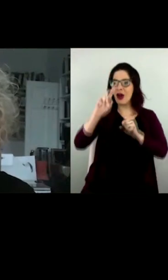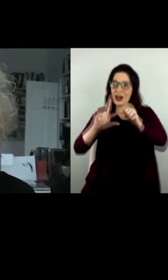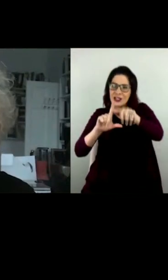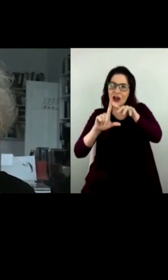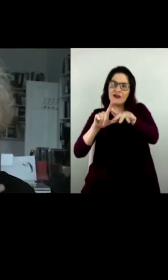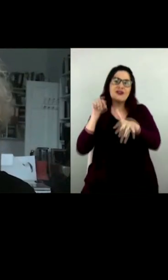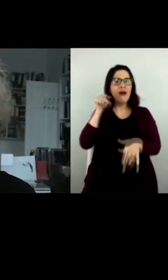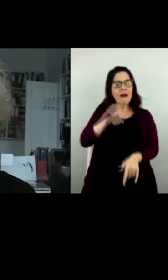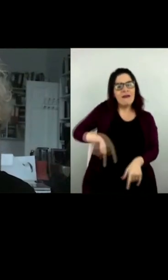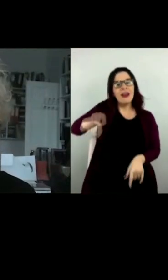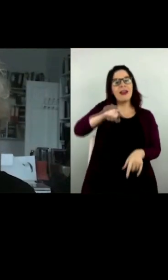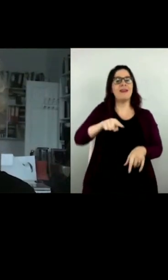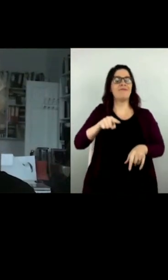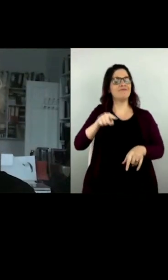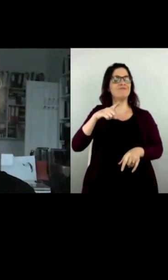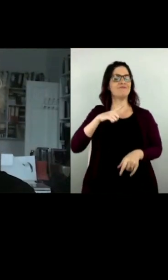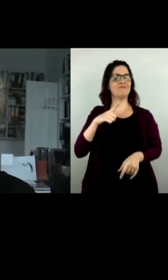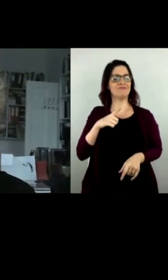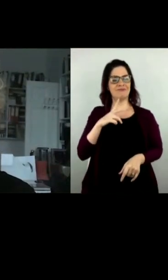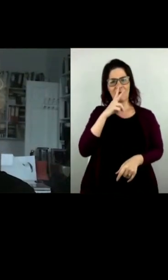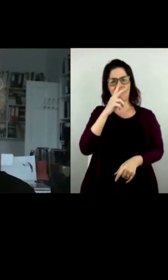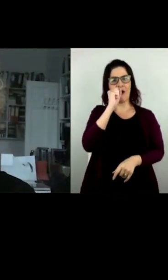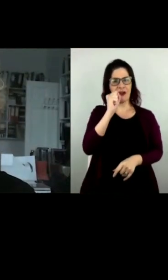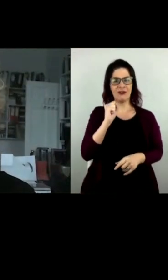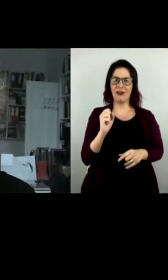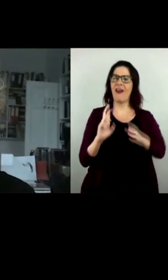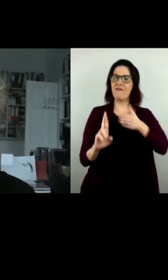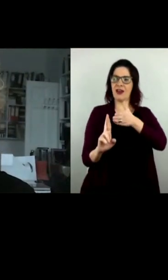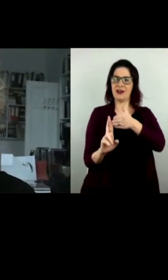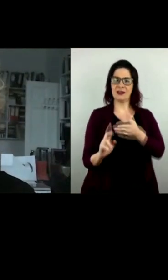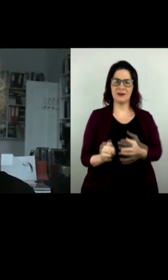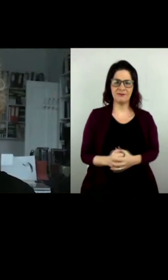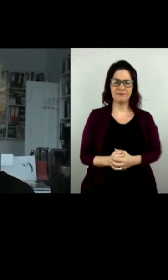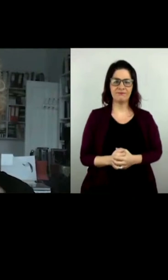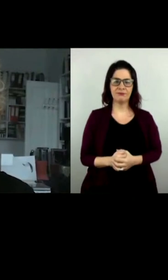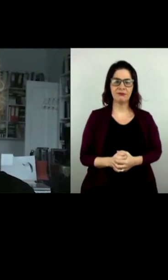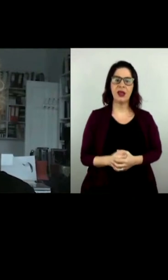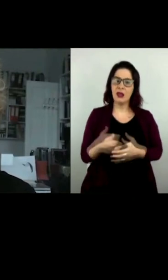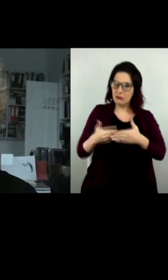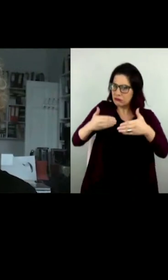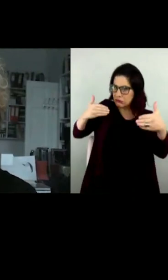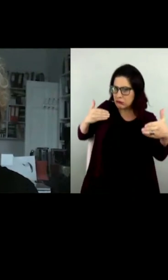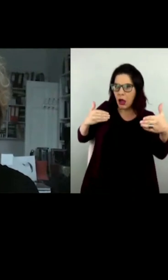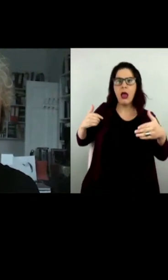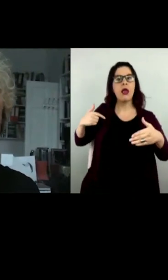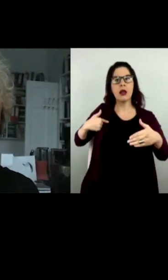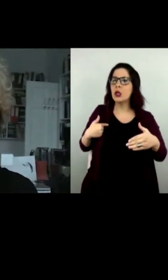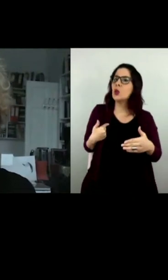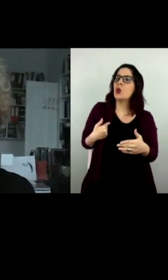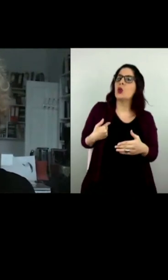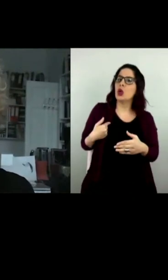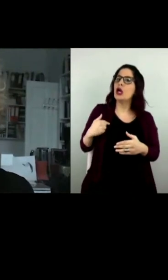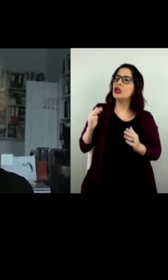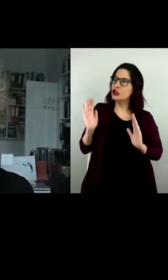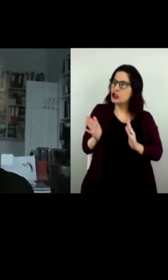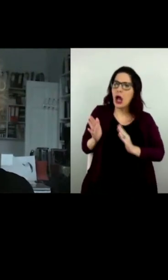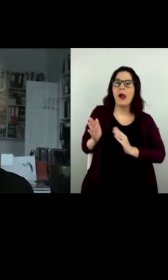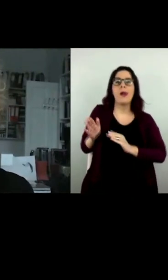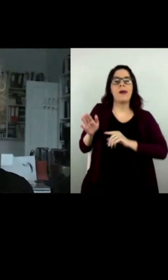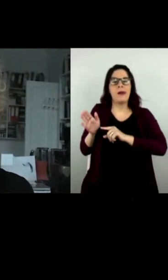decade, he kept himself pretty busy as a filmmaker, a